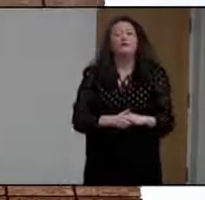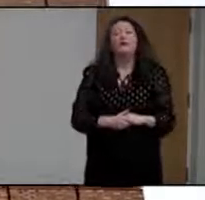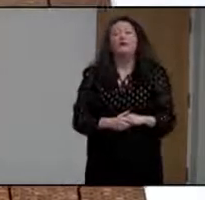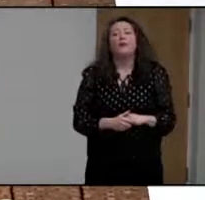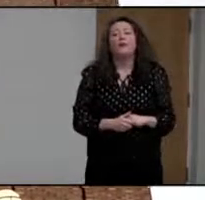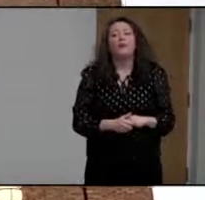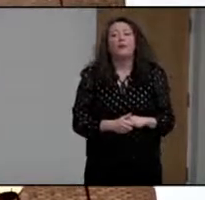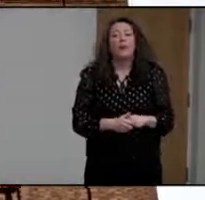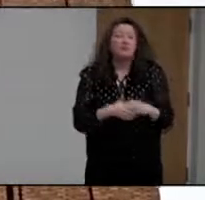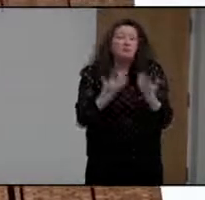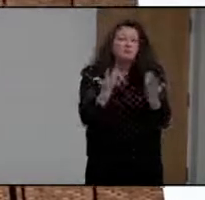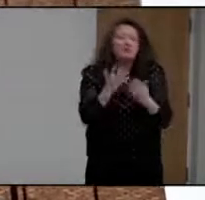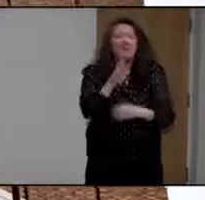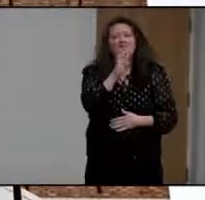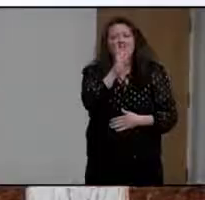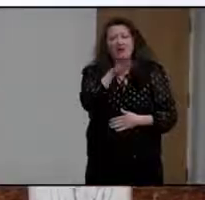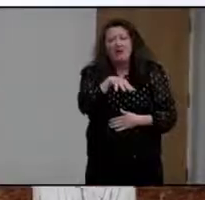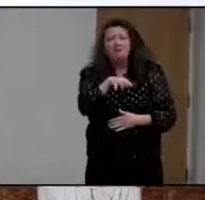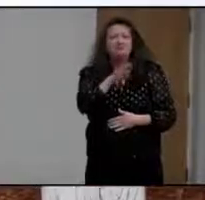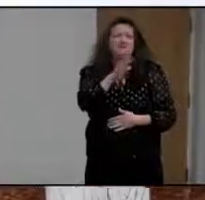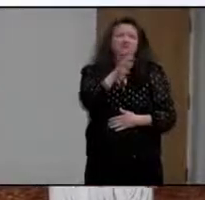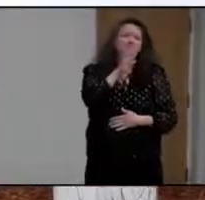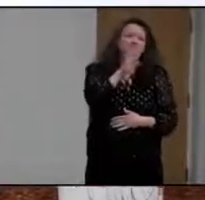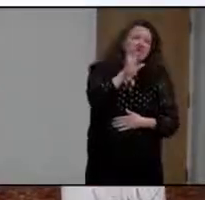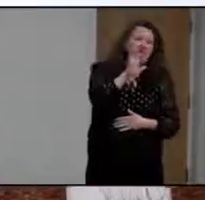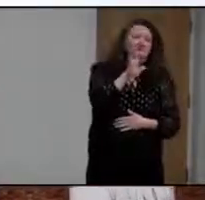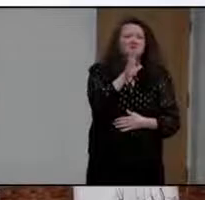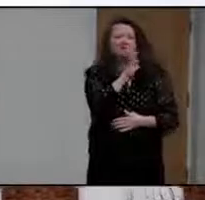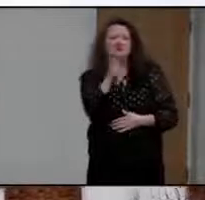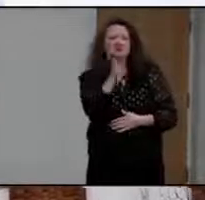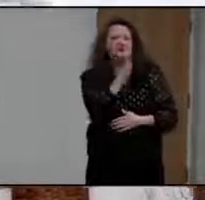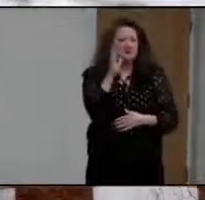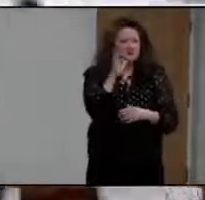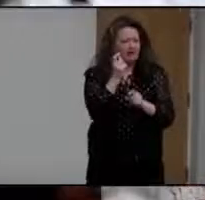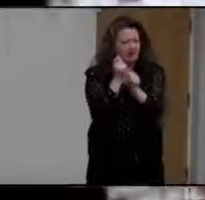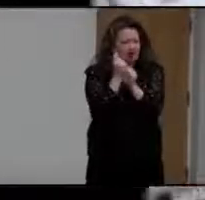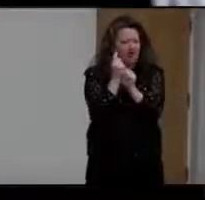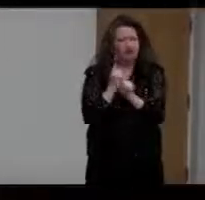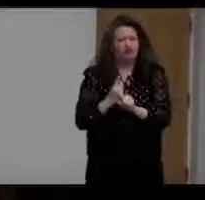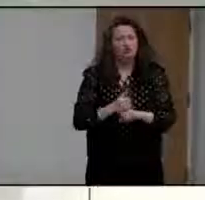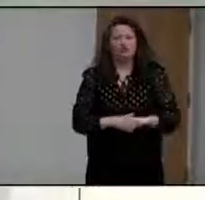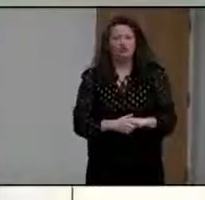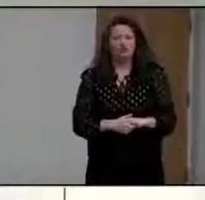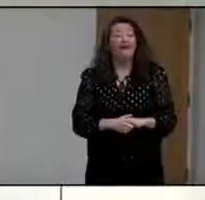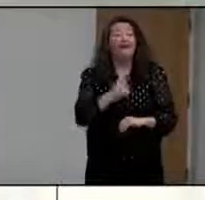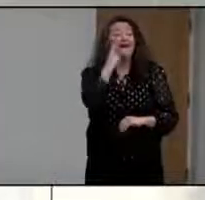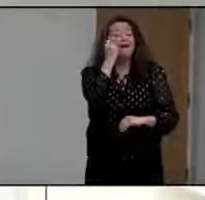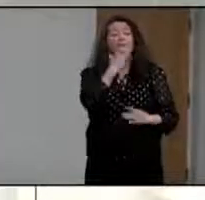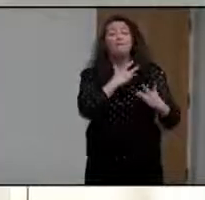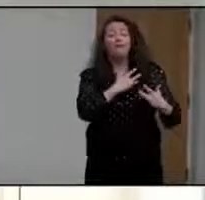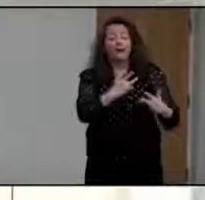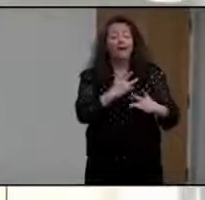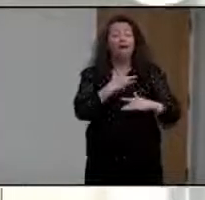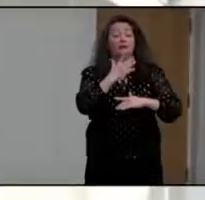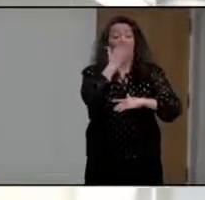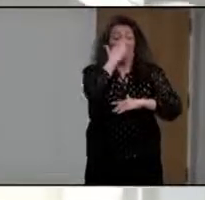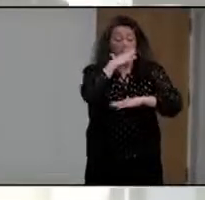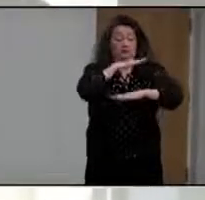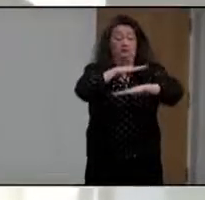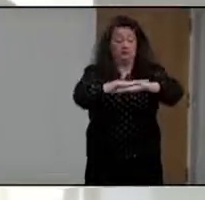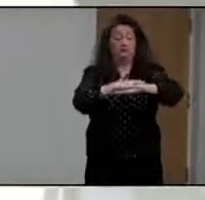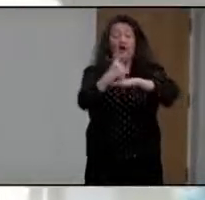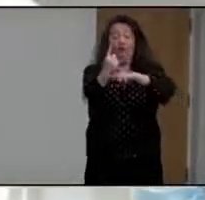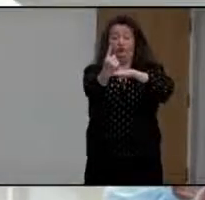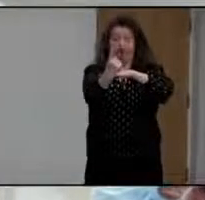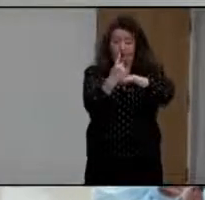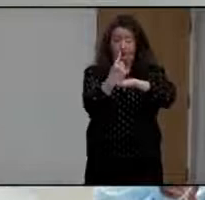from 4,000 to 5,000 patients. They all come at the front desk. They get the data recorded there of demographics. Then they